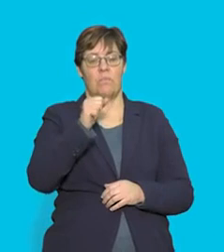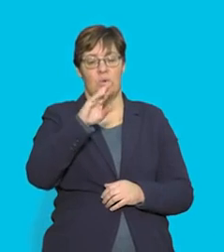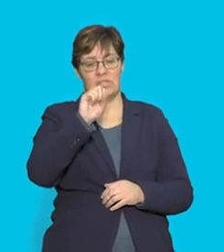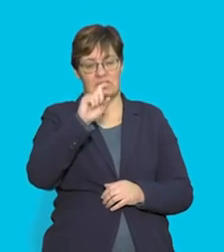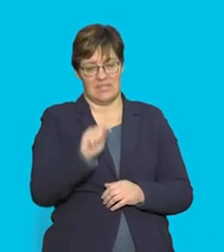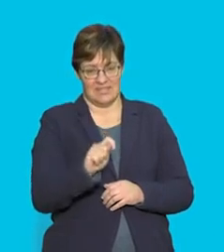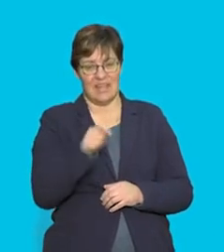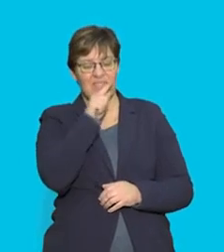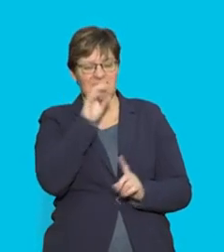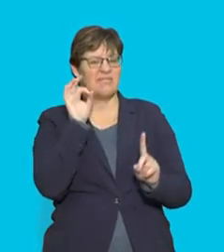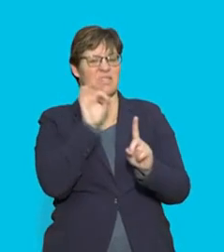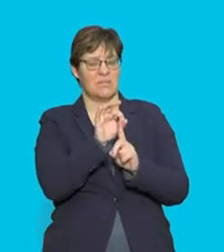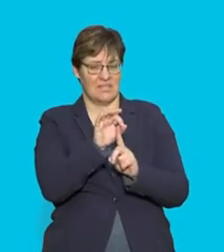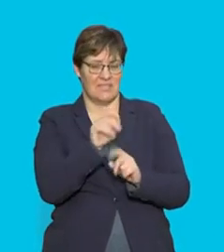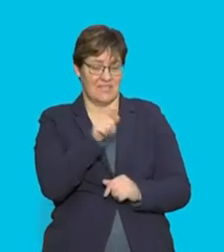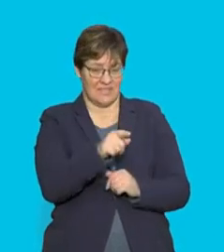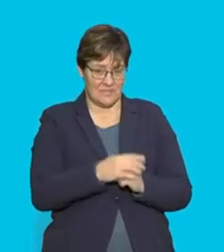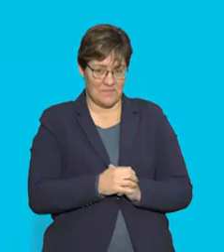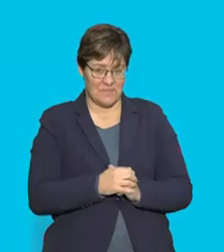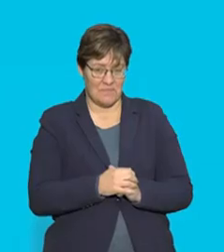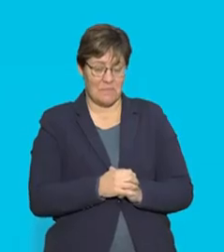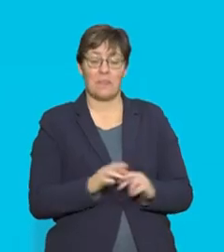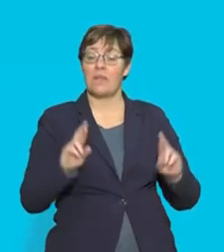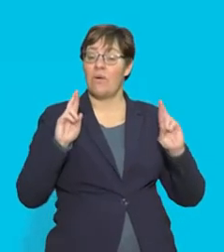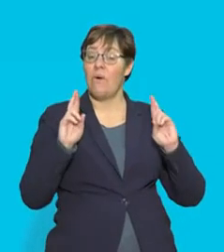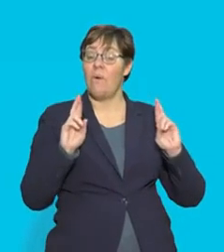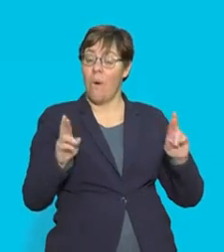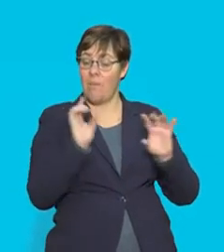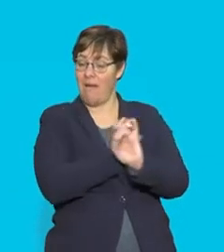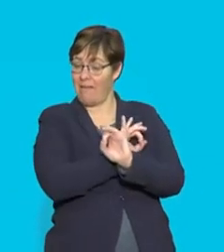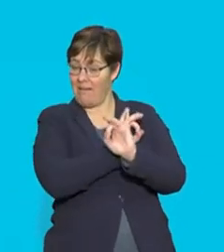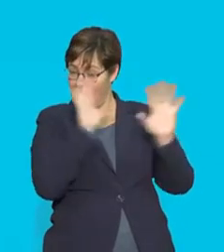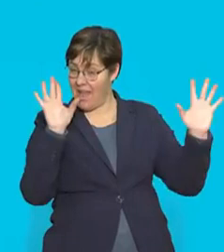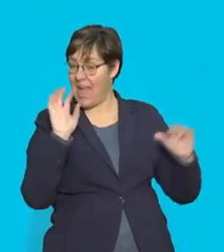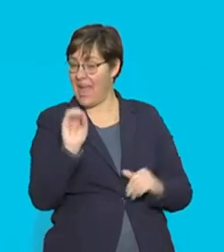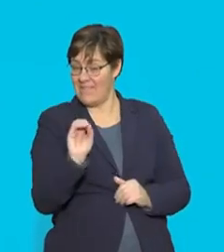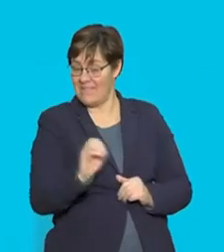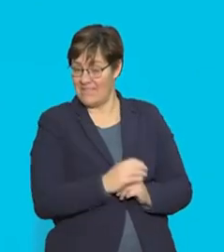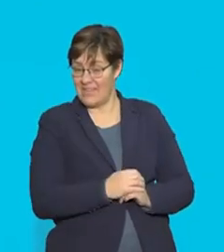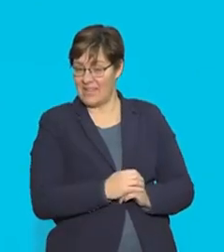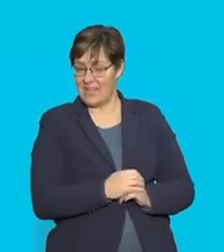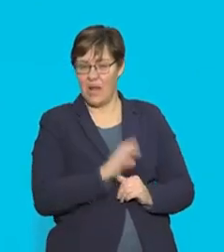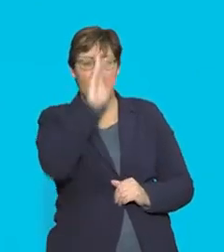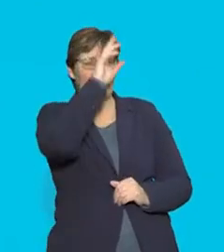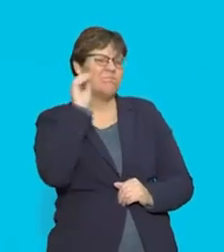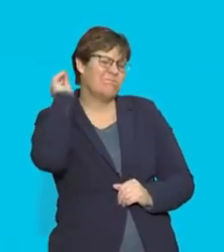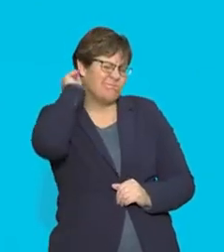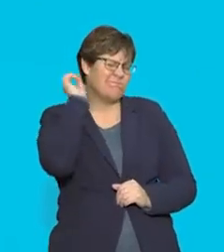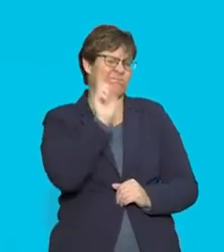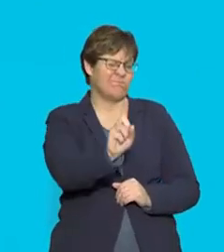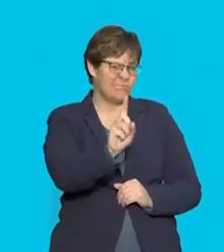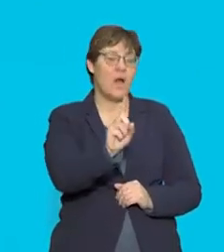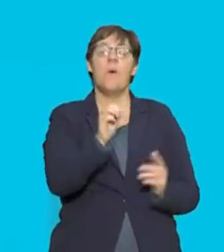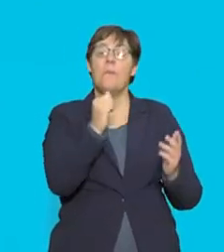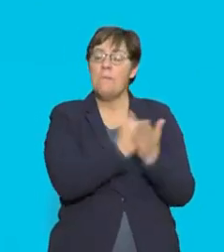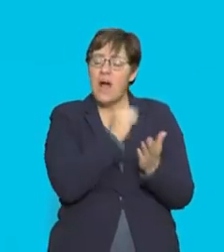a rhombus in that particular regard. So I hope that clarifies a lot of things, guys.